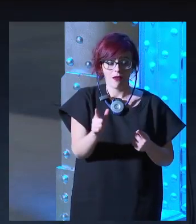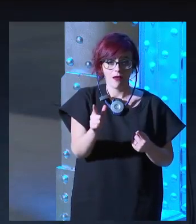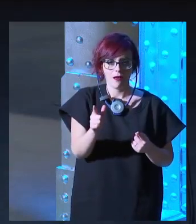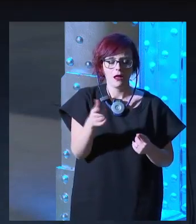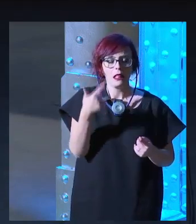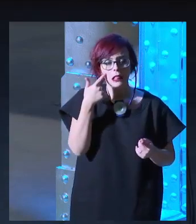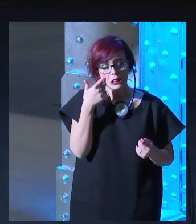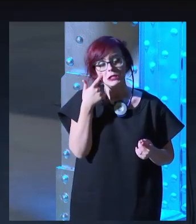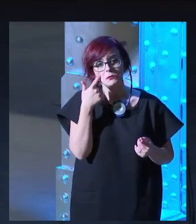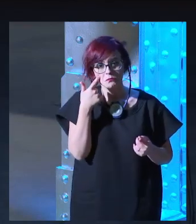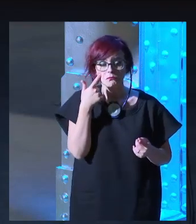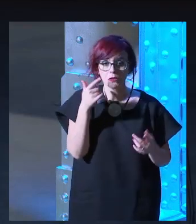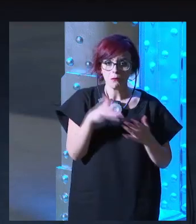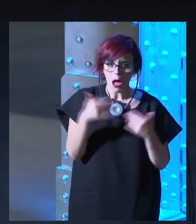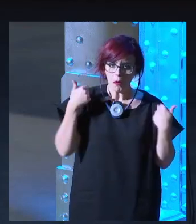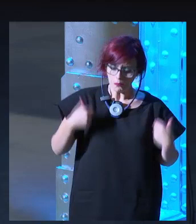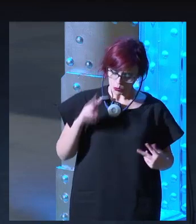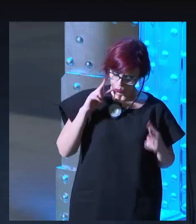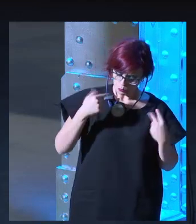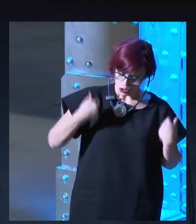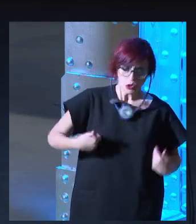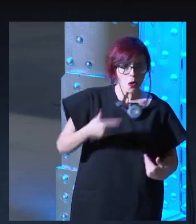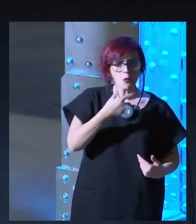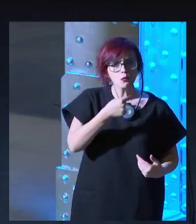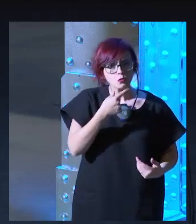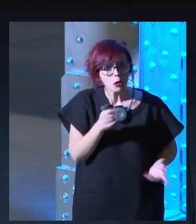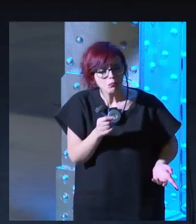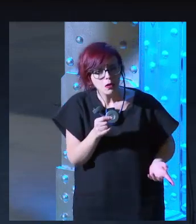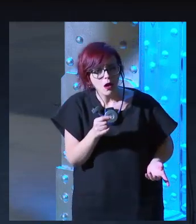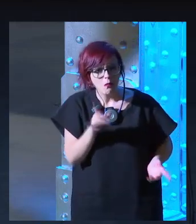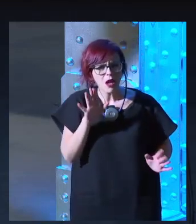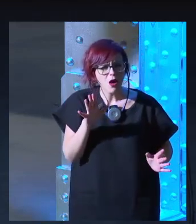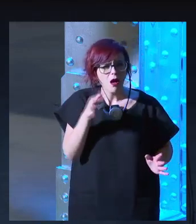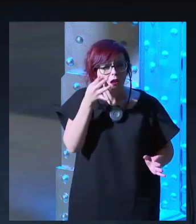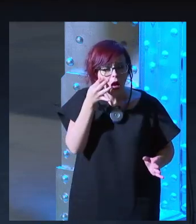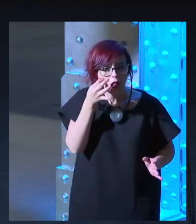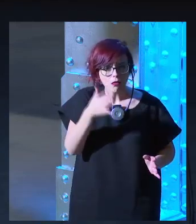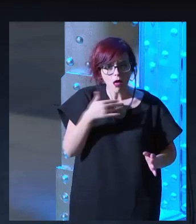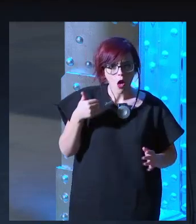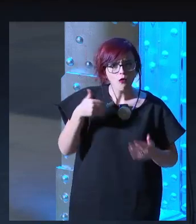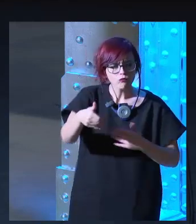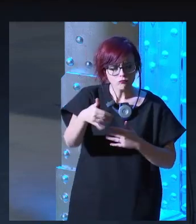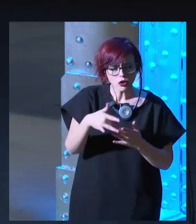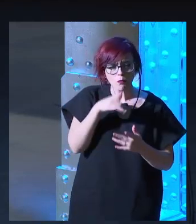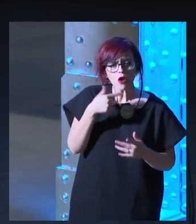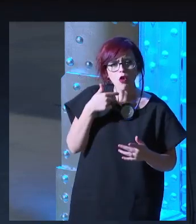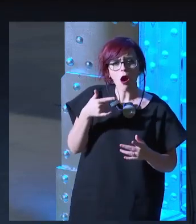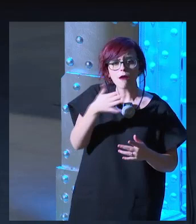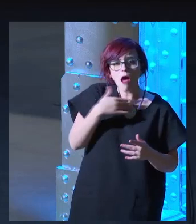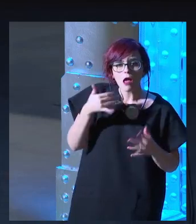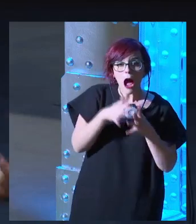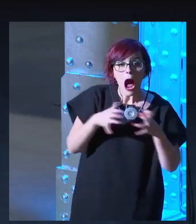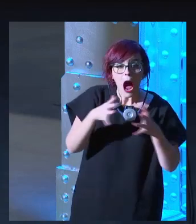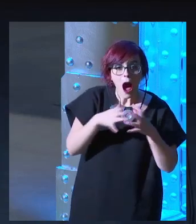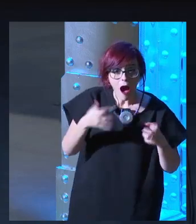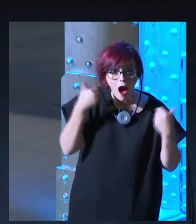am? Not in a kind of hairspray advert because I'm worth it, but really asking that,